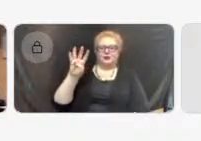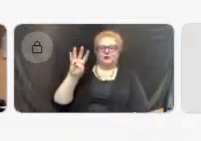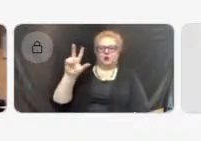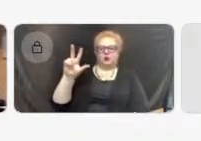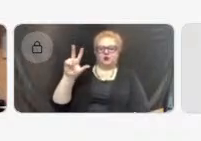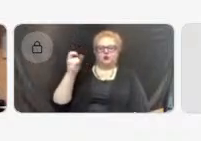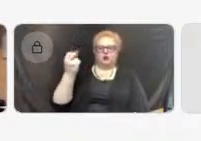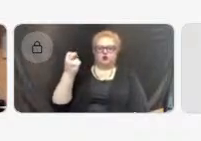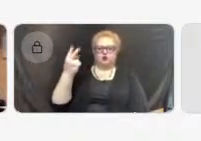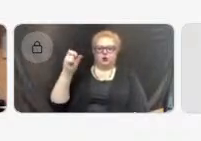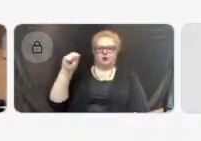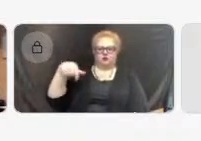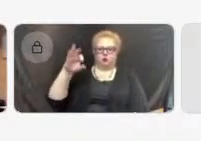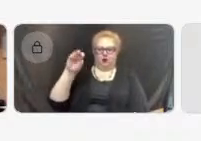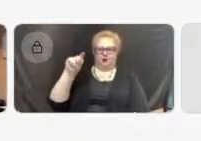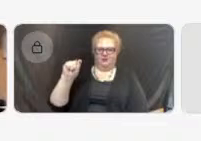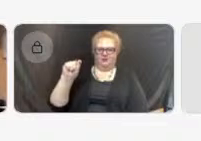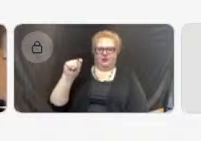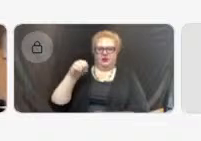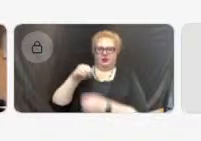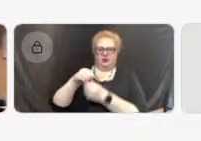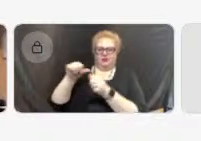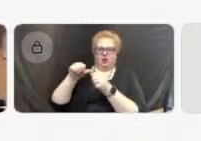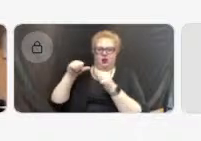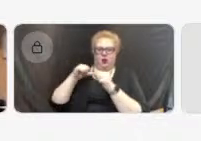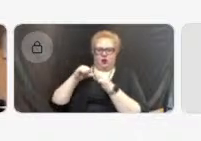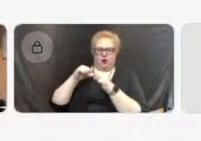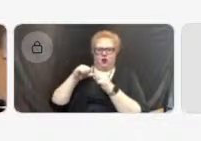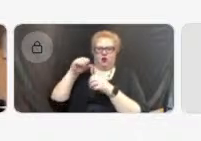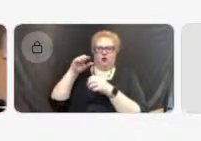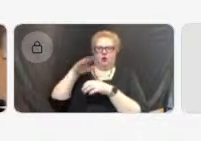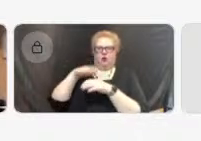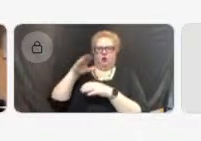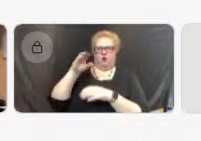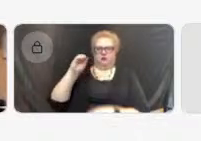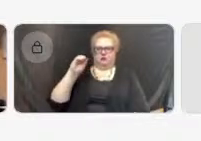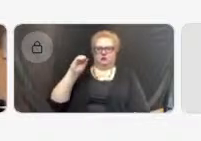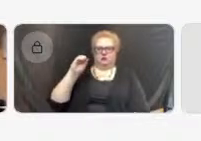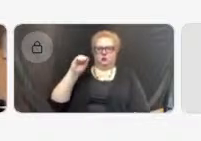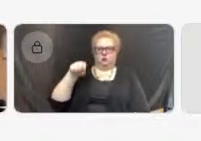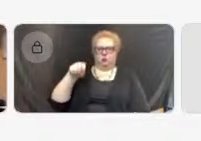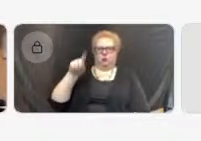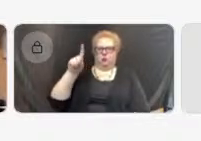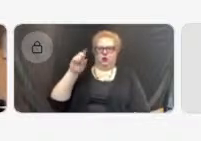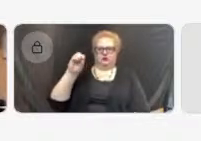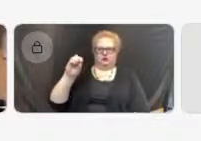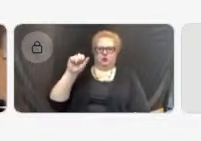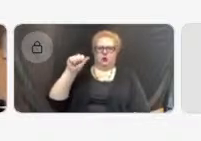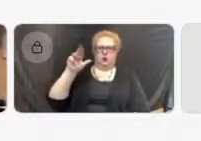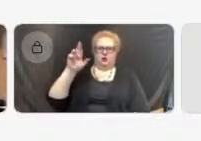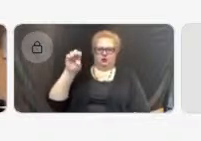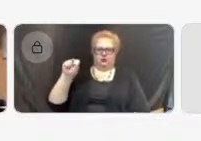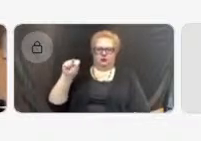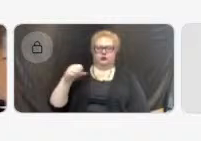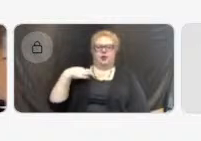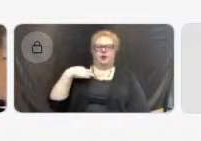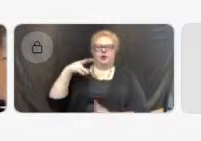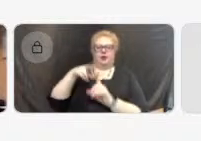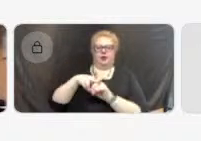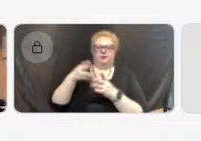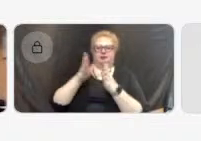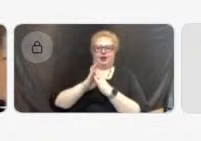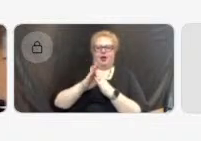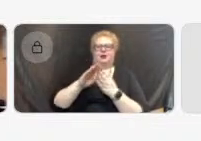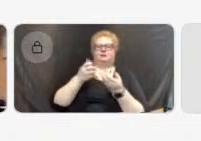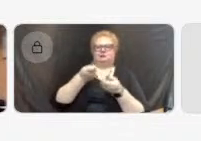4,312 square feet in area and approximately 0.10 acres. The applicant is requesting several